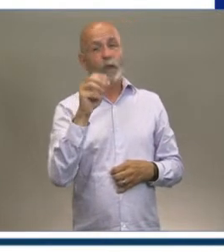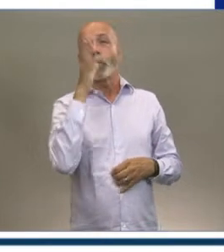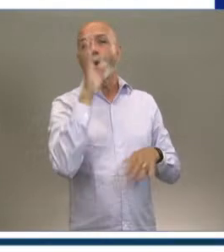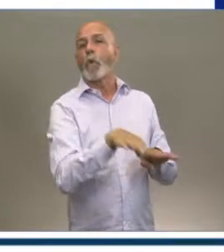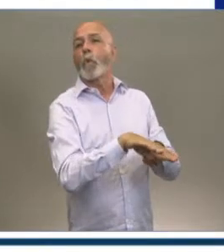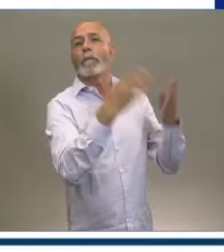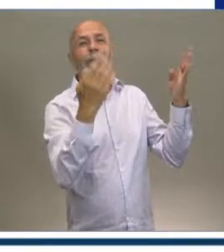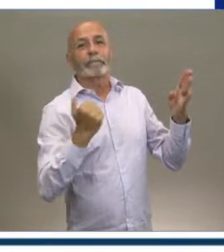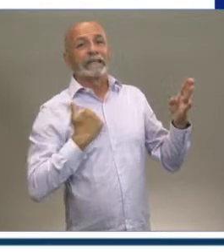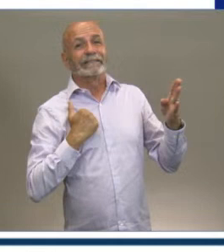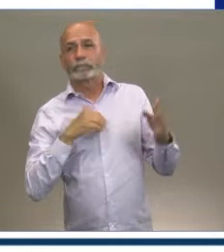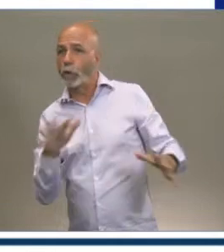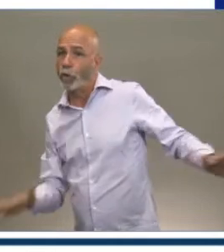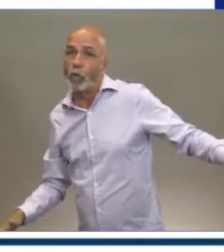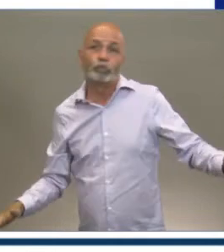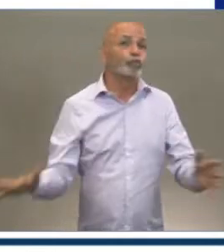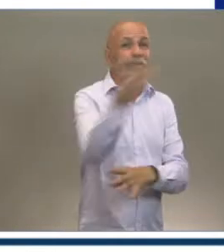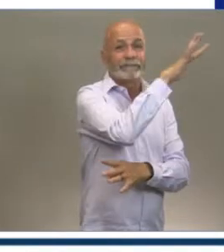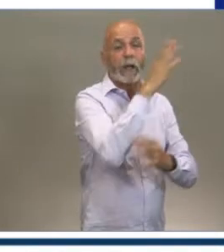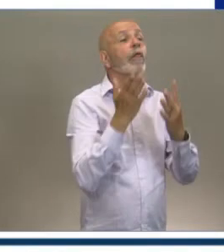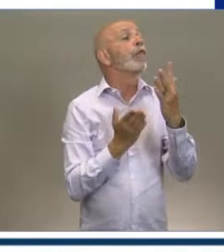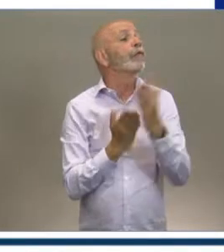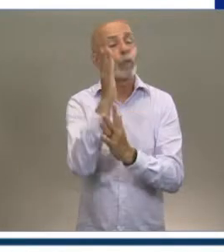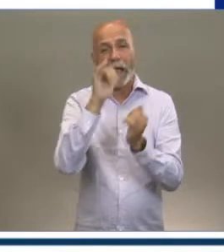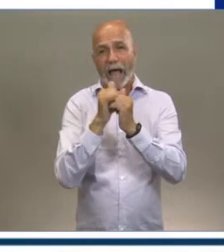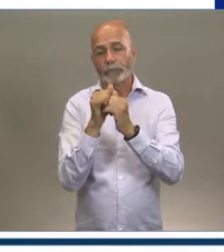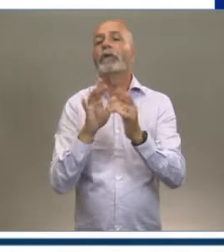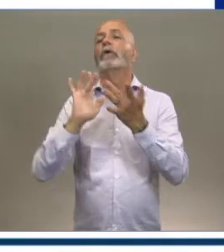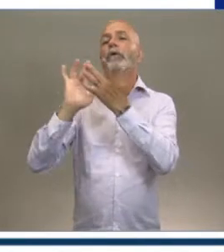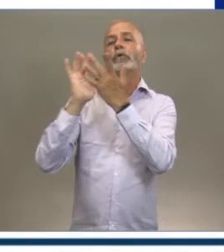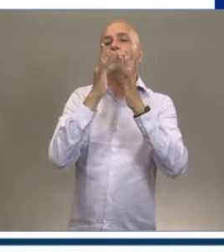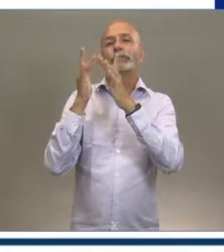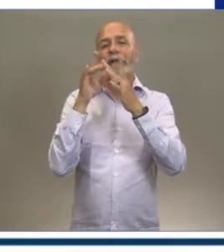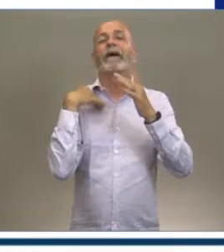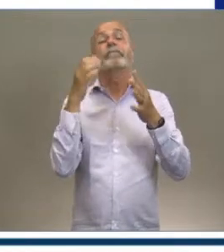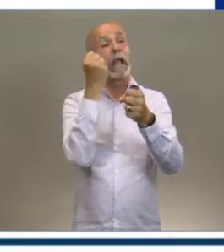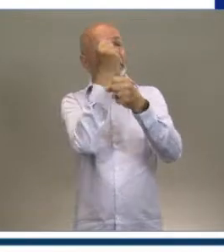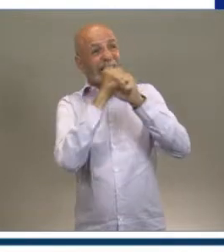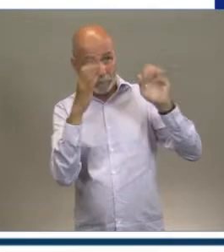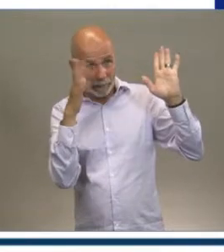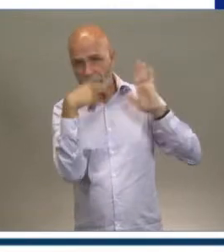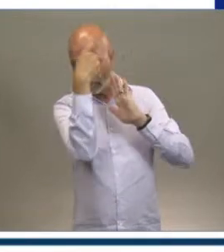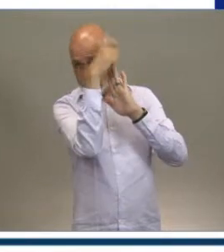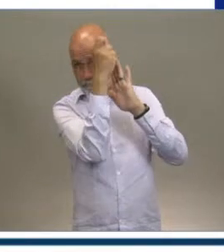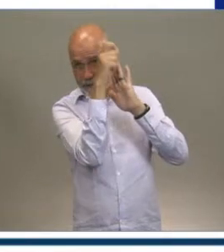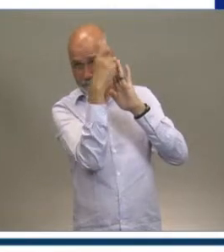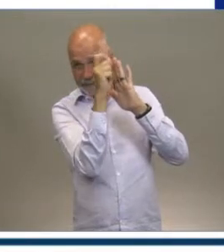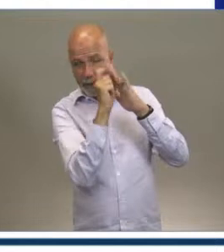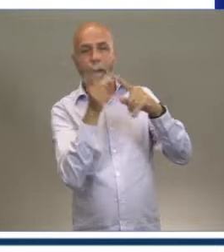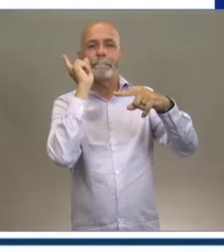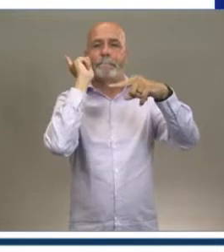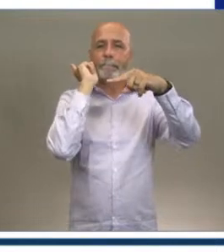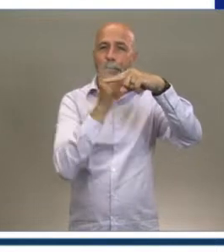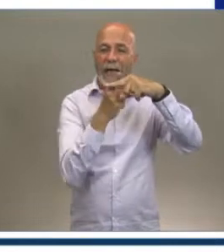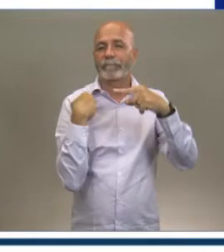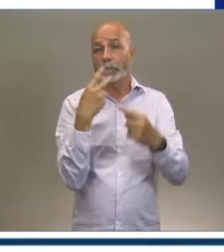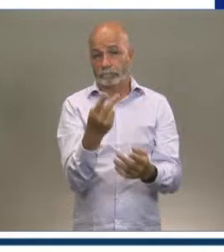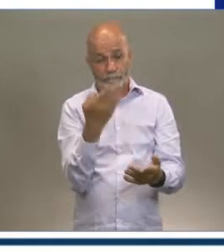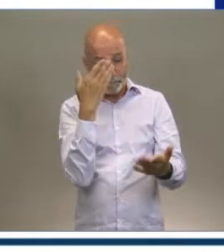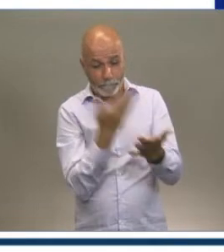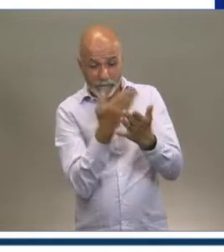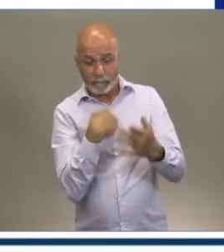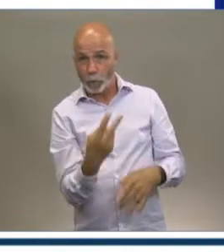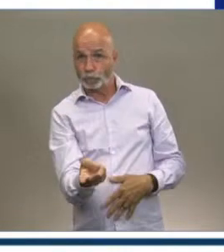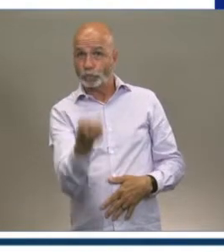have to fill out our online safe check-in and provide proof of vaccine. If you have 2 doses, you'll have to isolate until you receive that